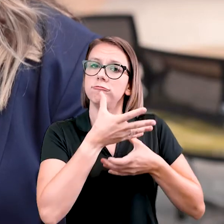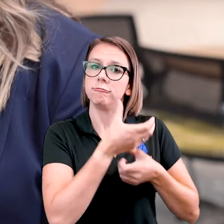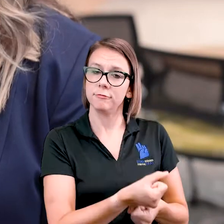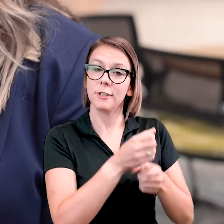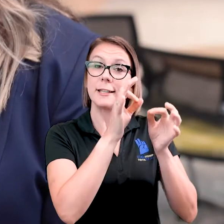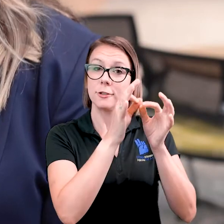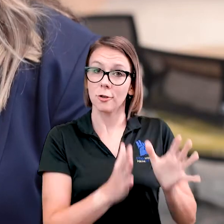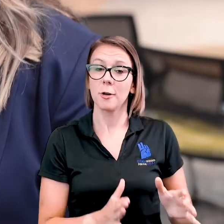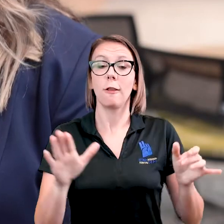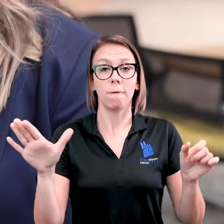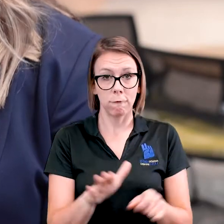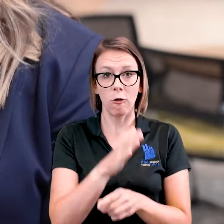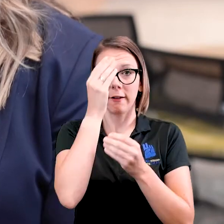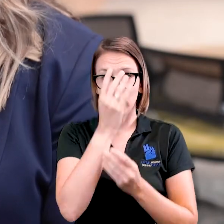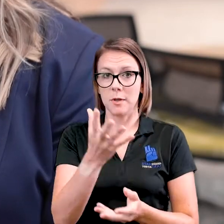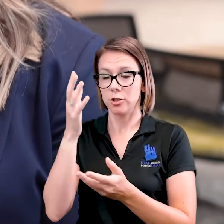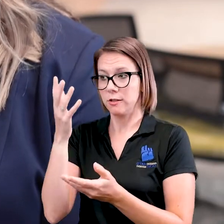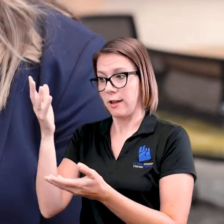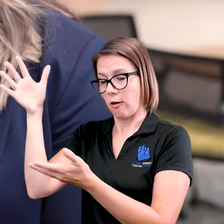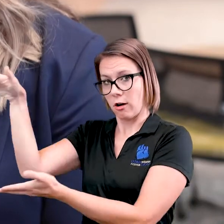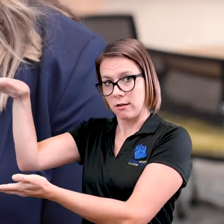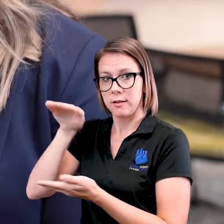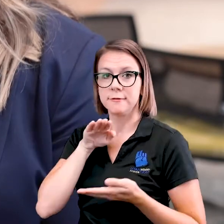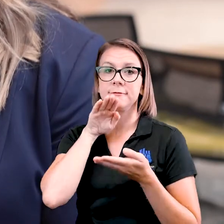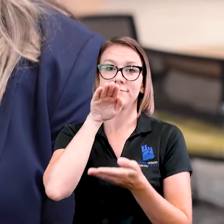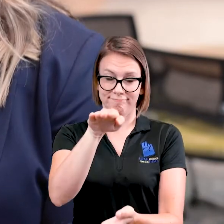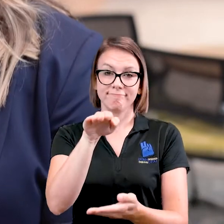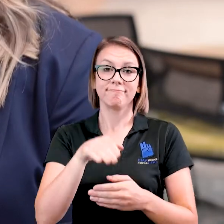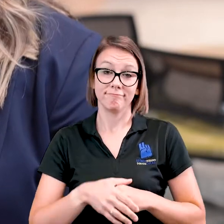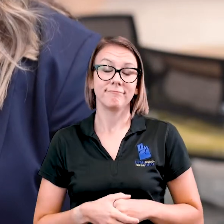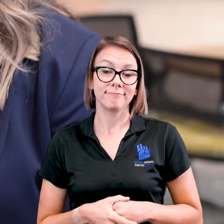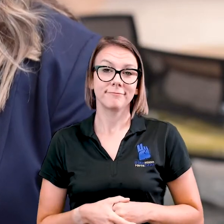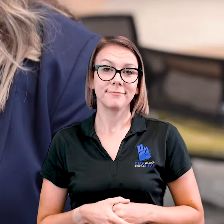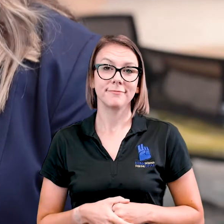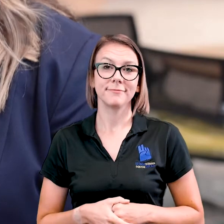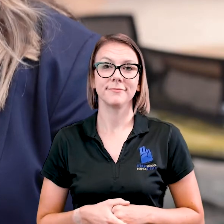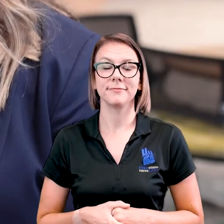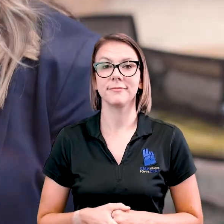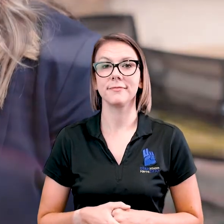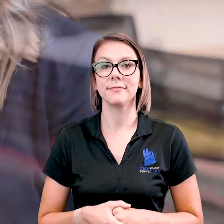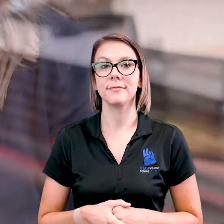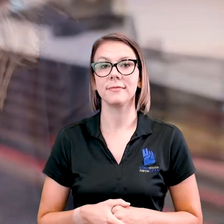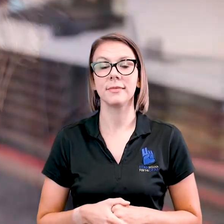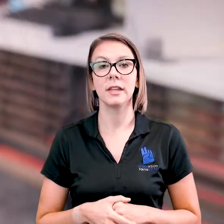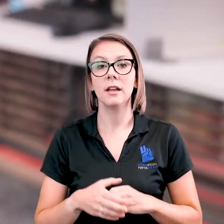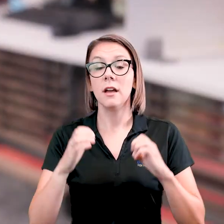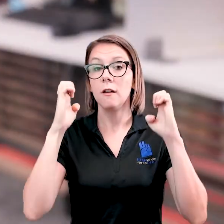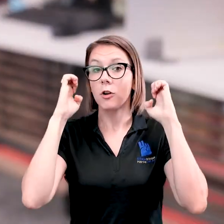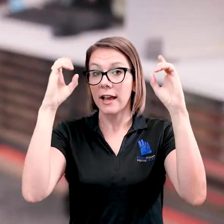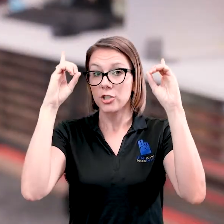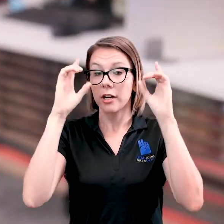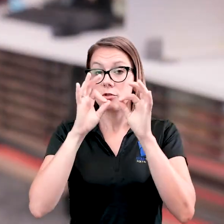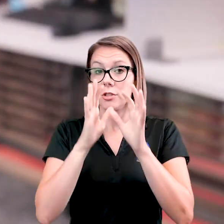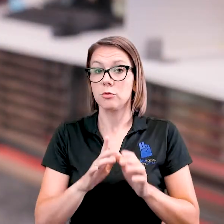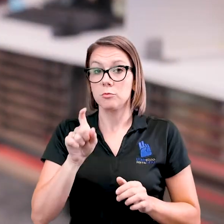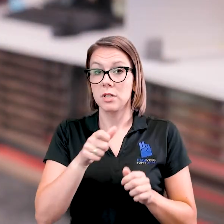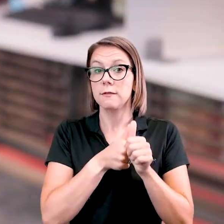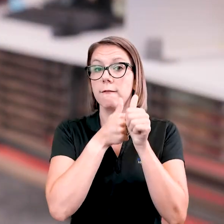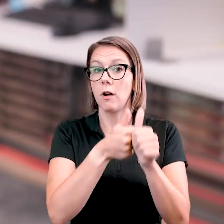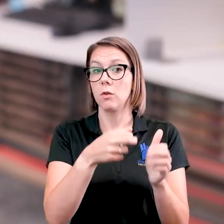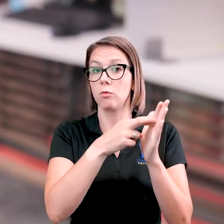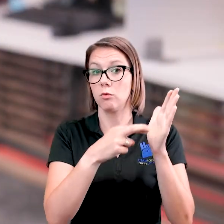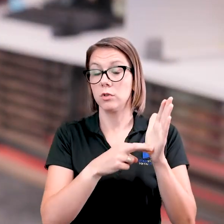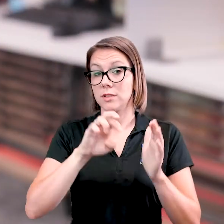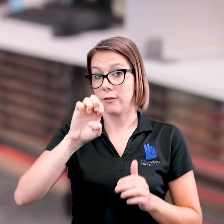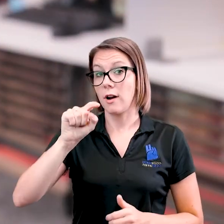your interpreter is not dropping the ball and leaving large chunks of information out. Educational interpreters follow a code of